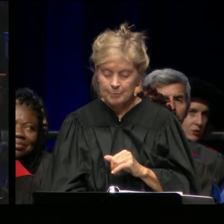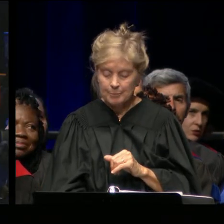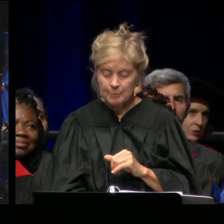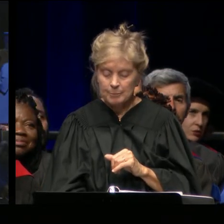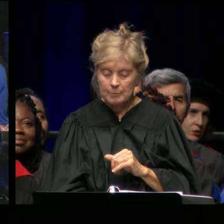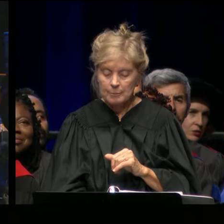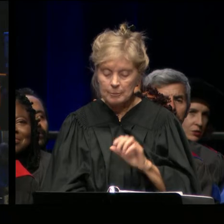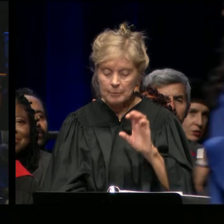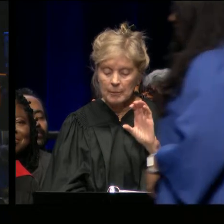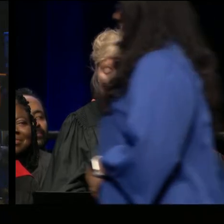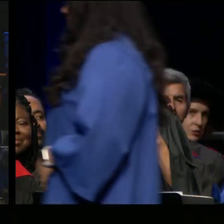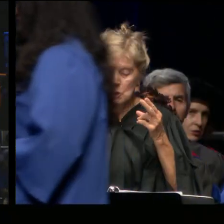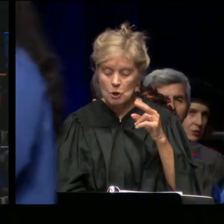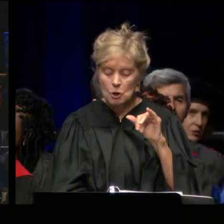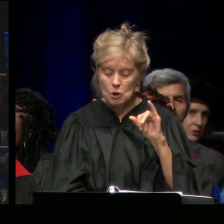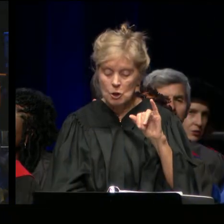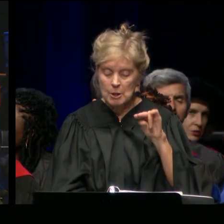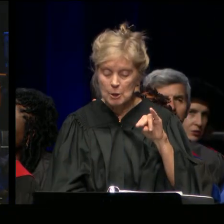Chinju Thomas.